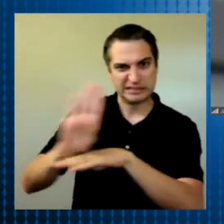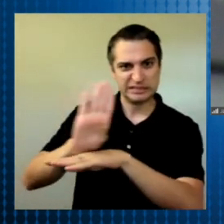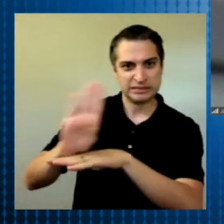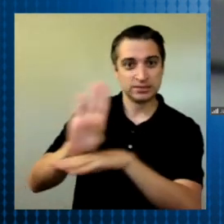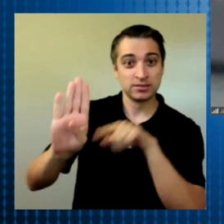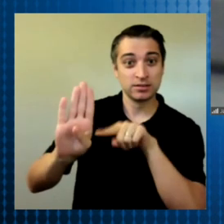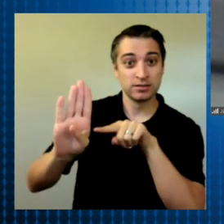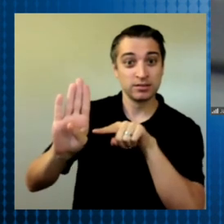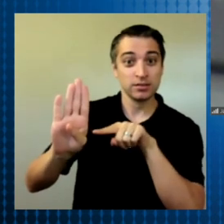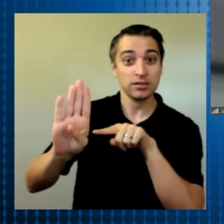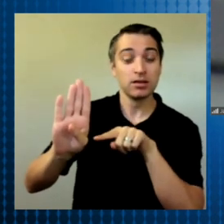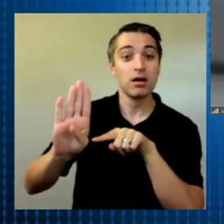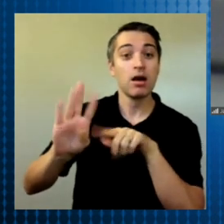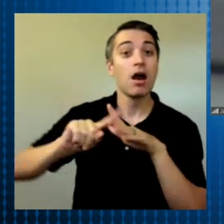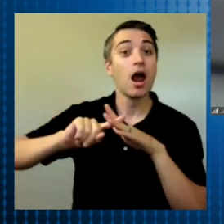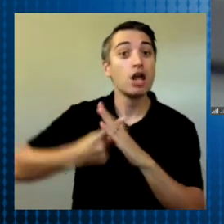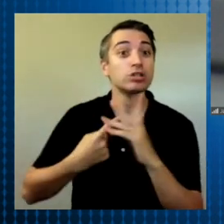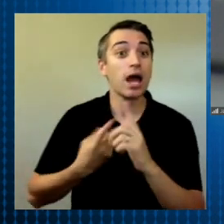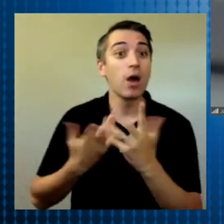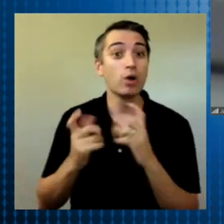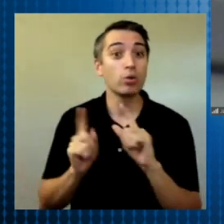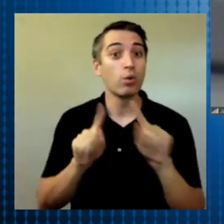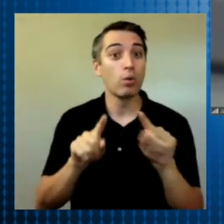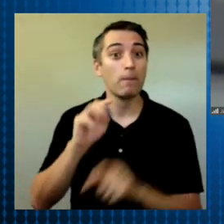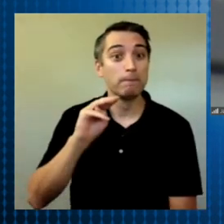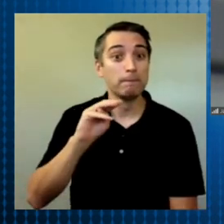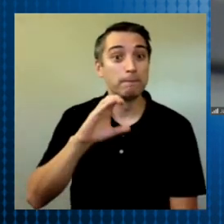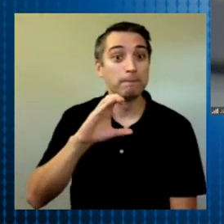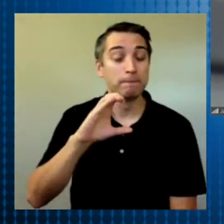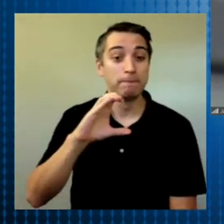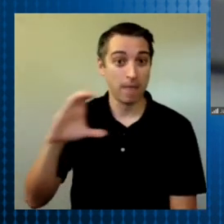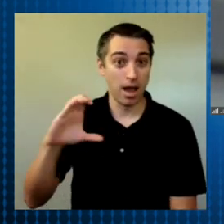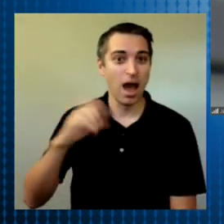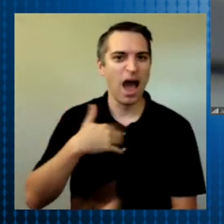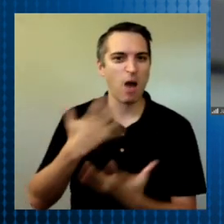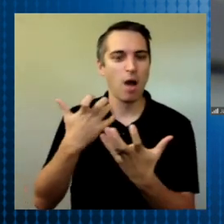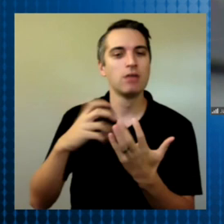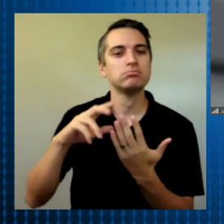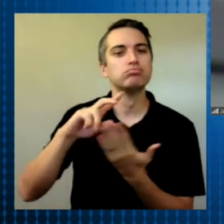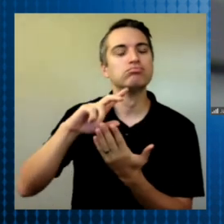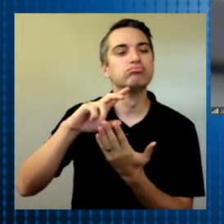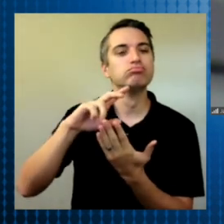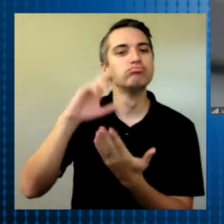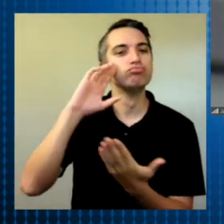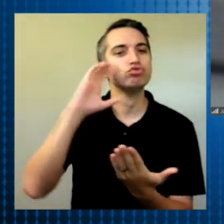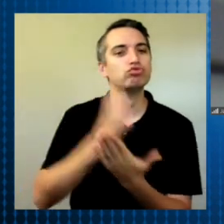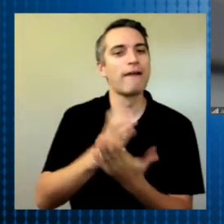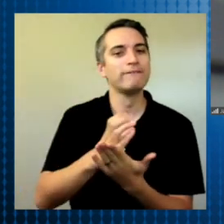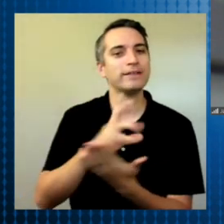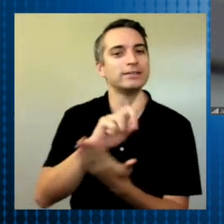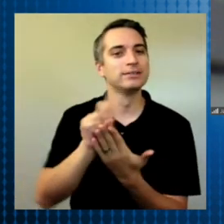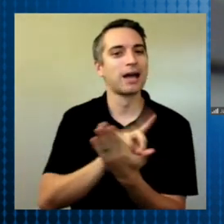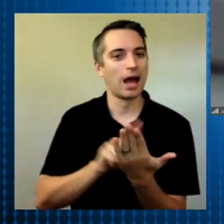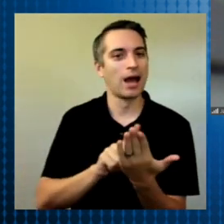I initially, when I came to Mott, was going into graphic design. So I said, you know what, let me continue with the business degree